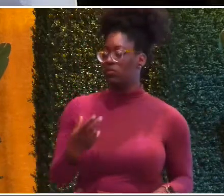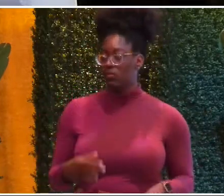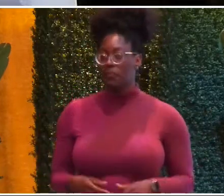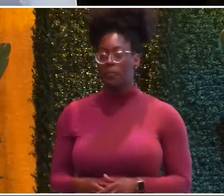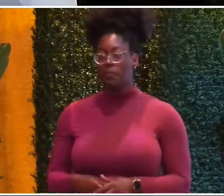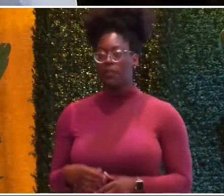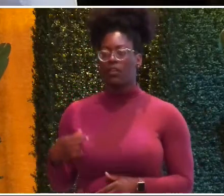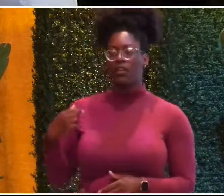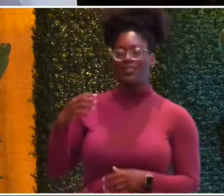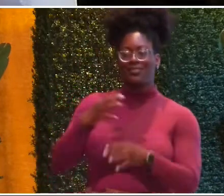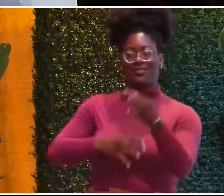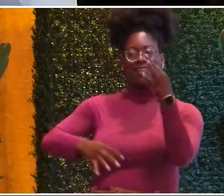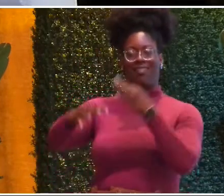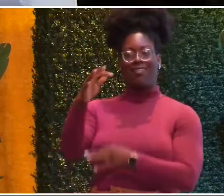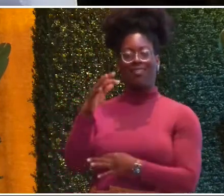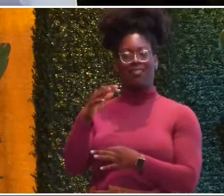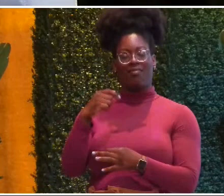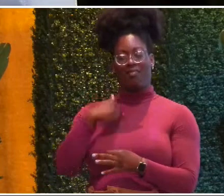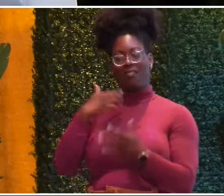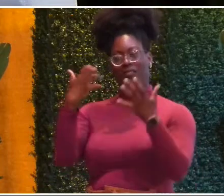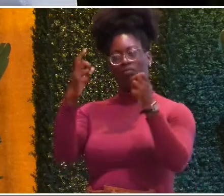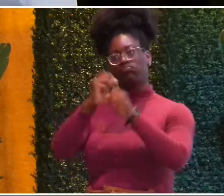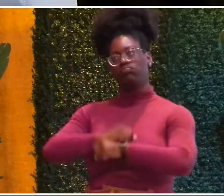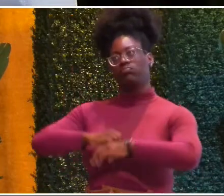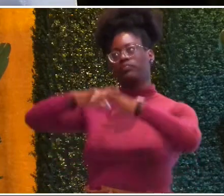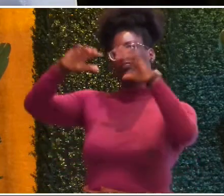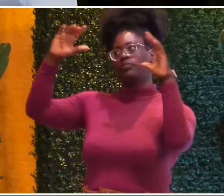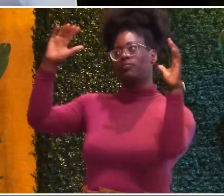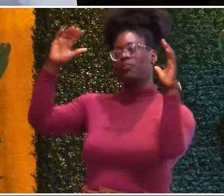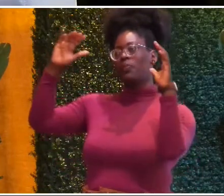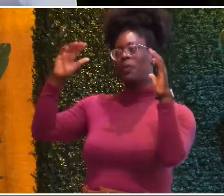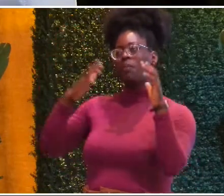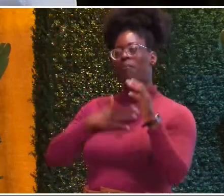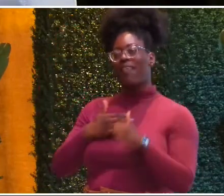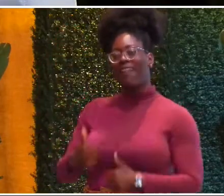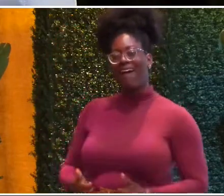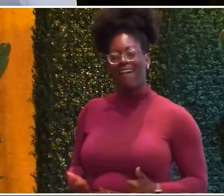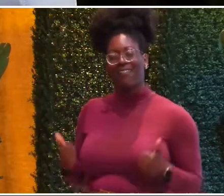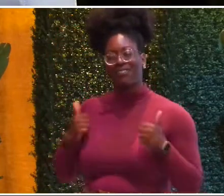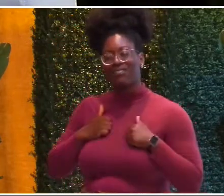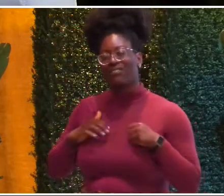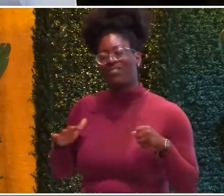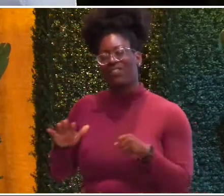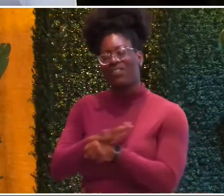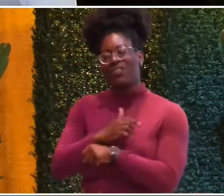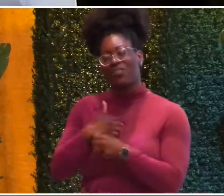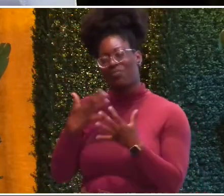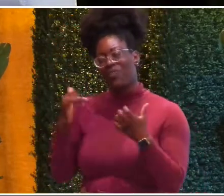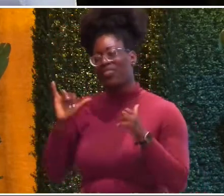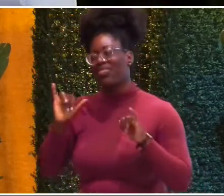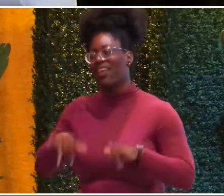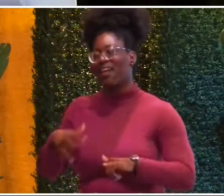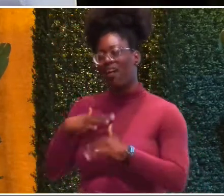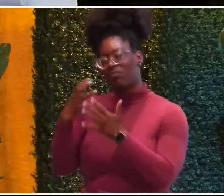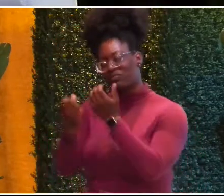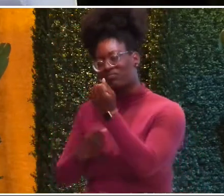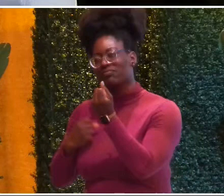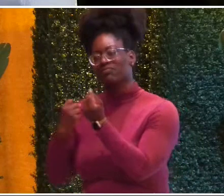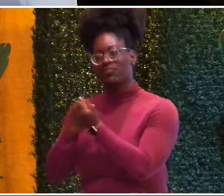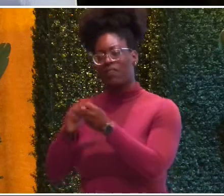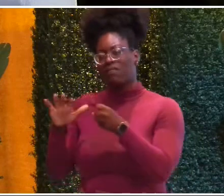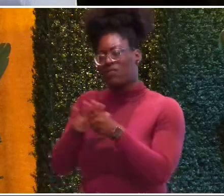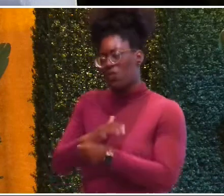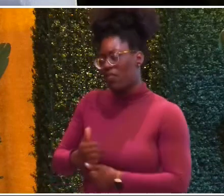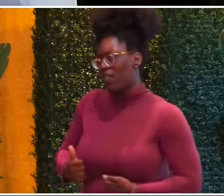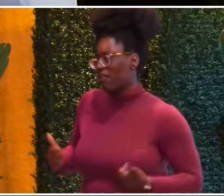focused on livingness at its best, and also a feminism that is focused on